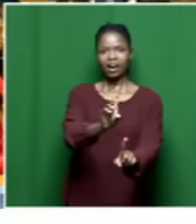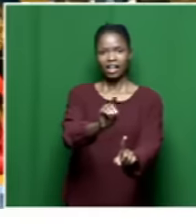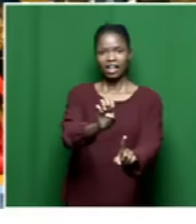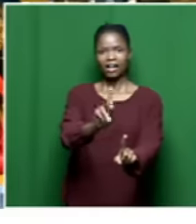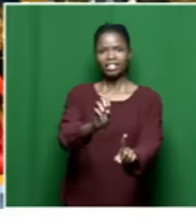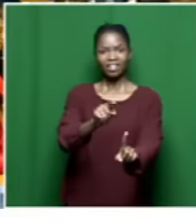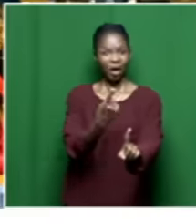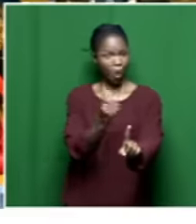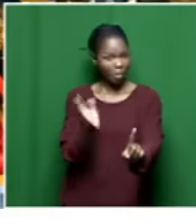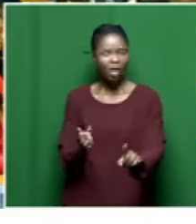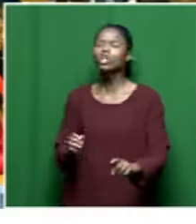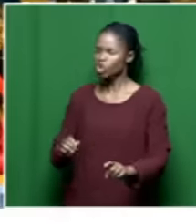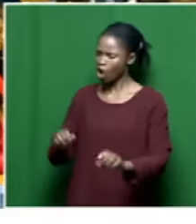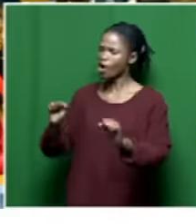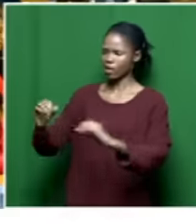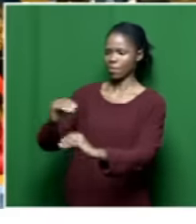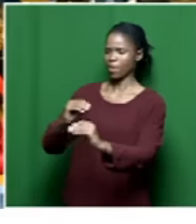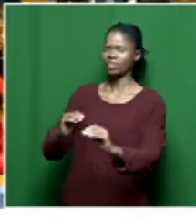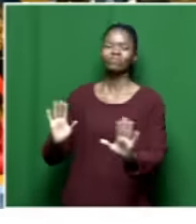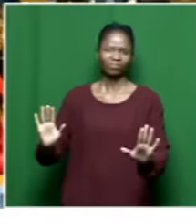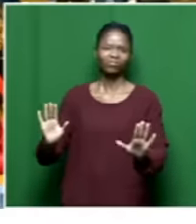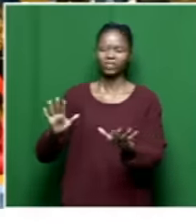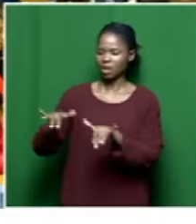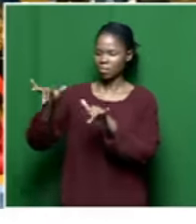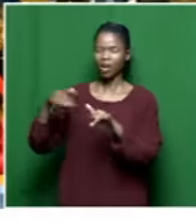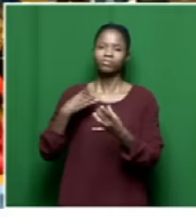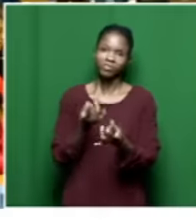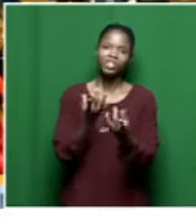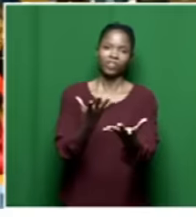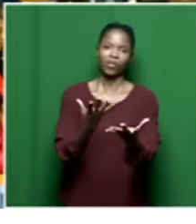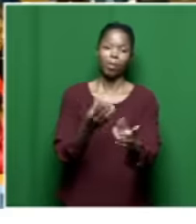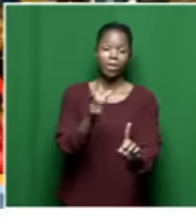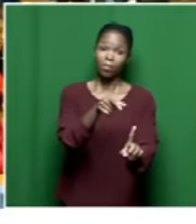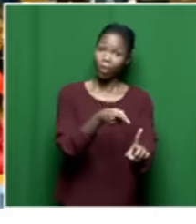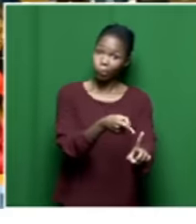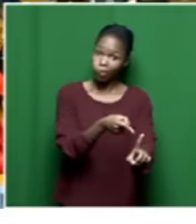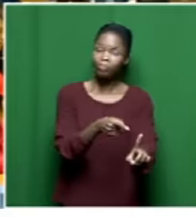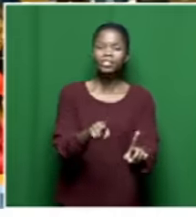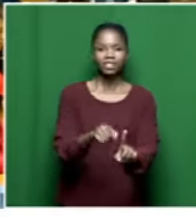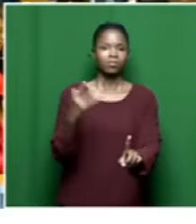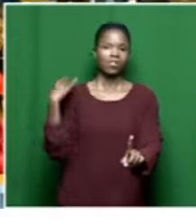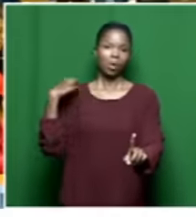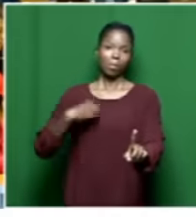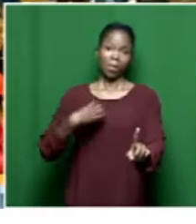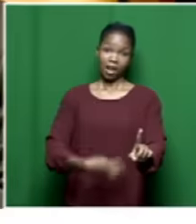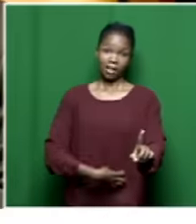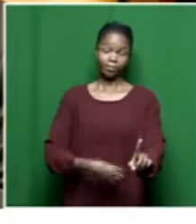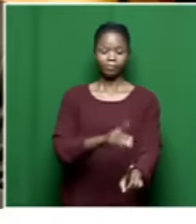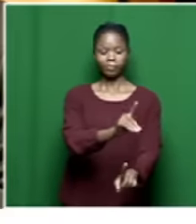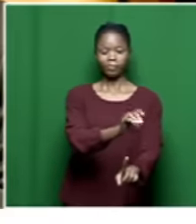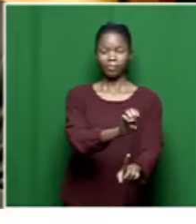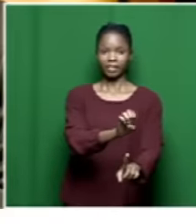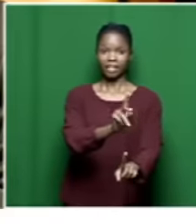Speaker. May I then tell this House, Speaker, that the presence of former President de Klerk in this